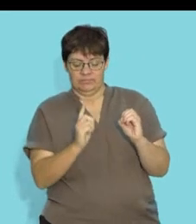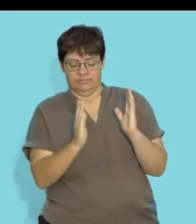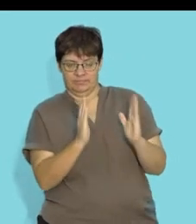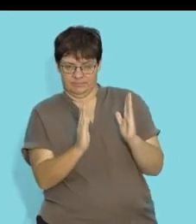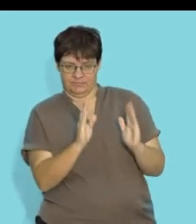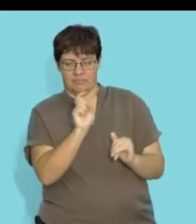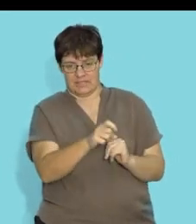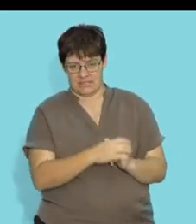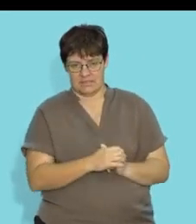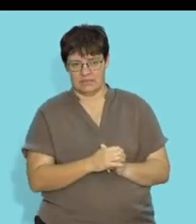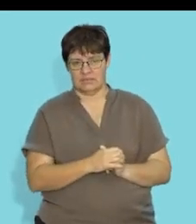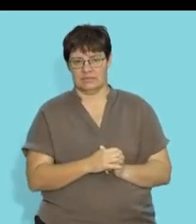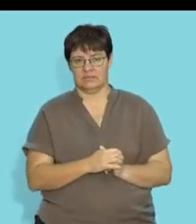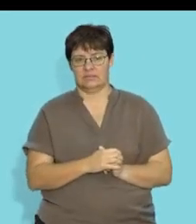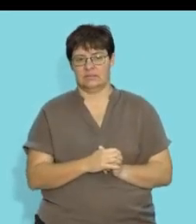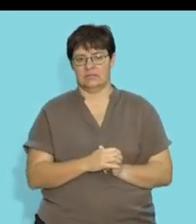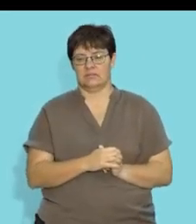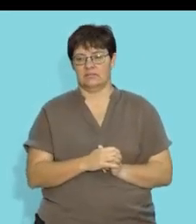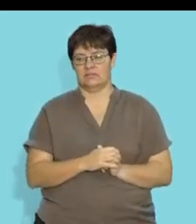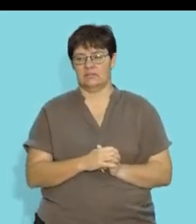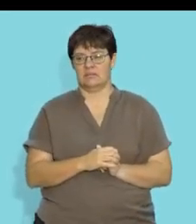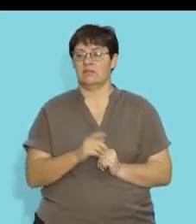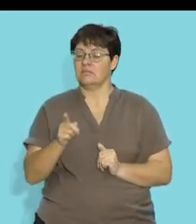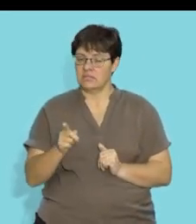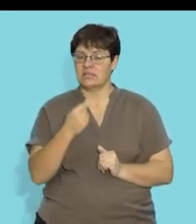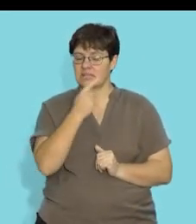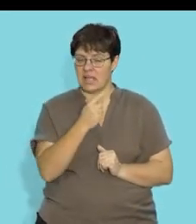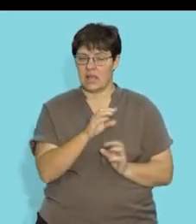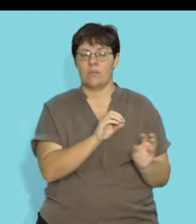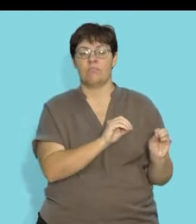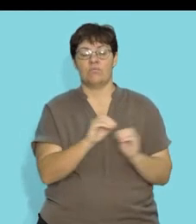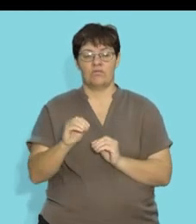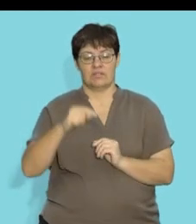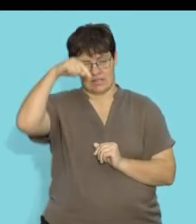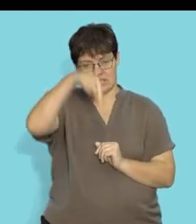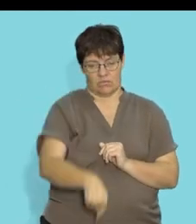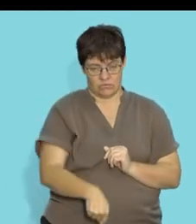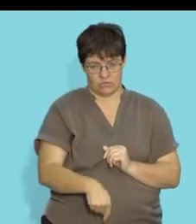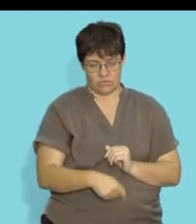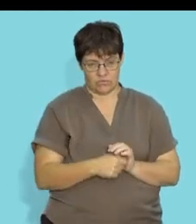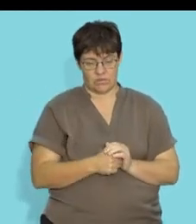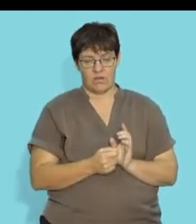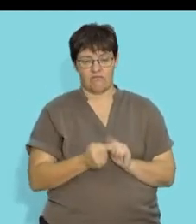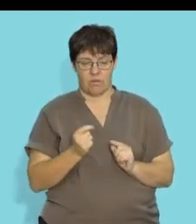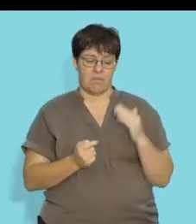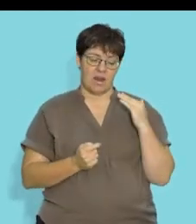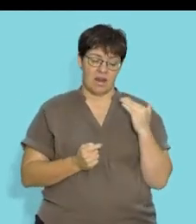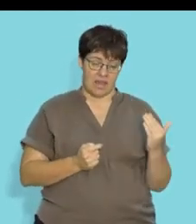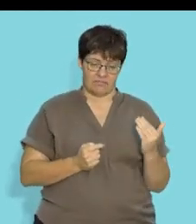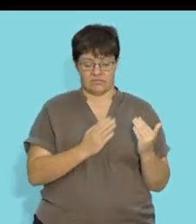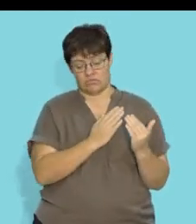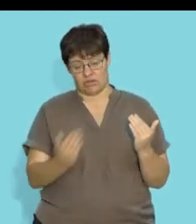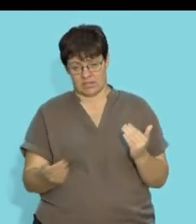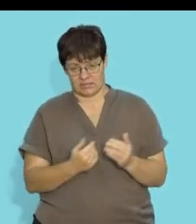0 and the 1 there. And this will then say that the graph moves downwards